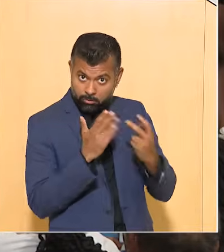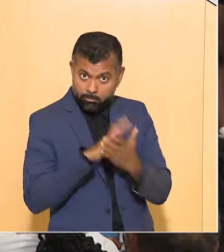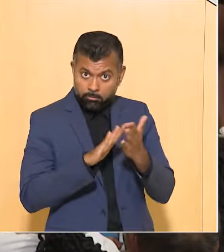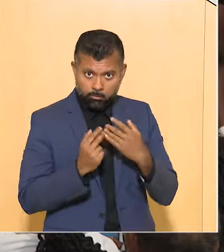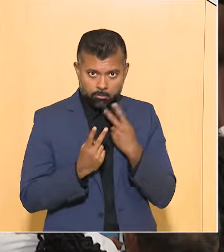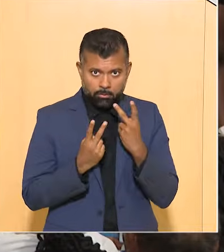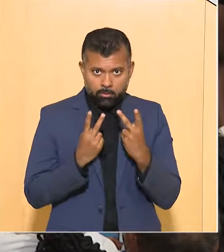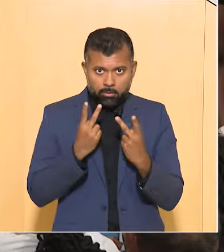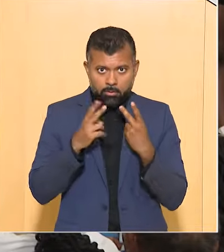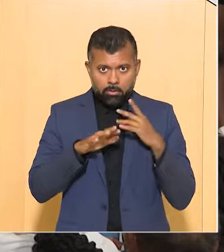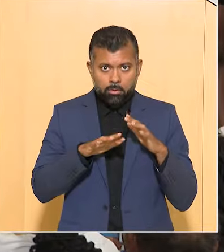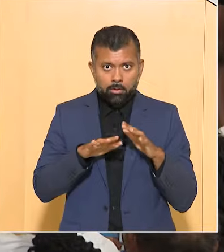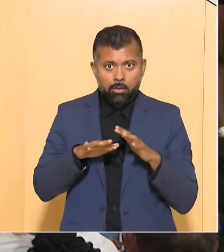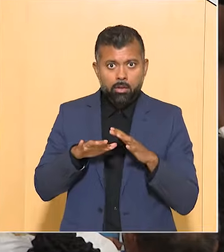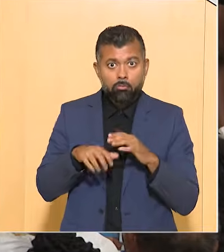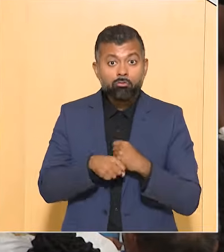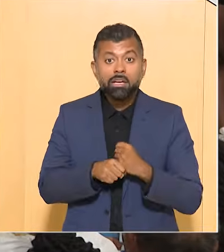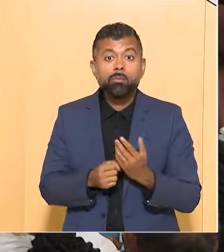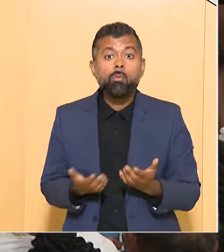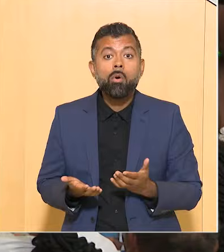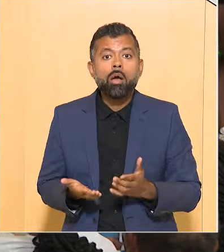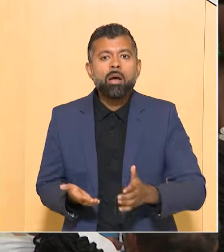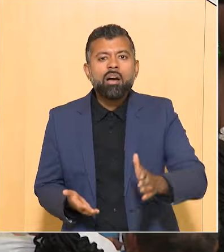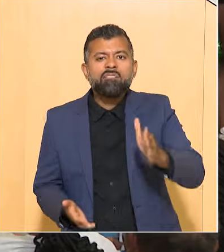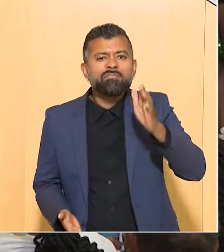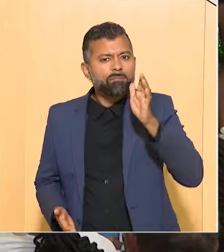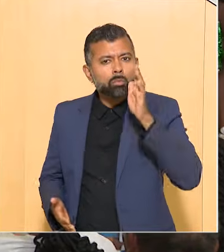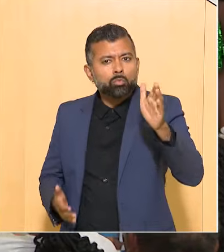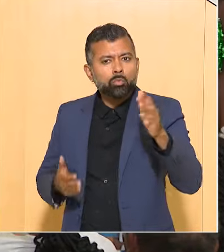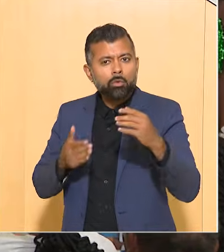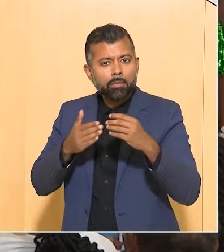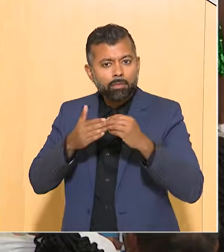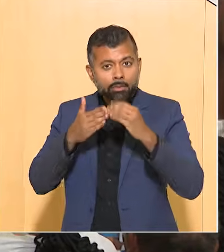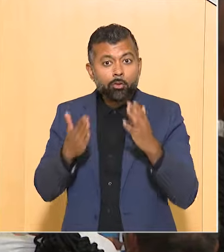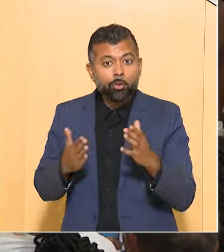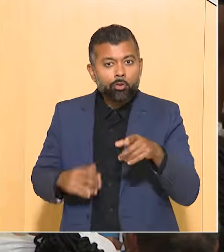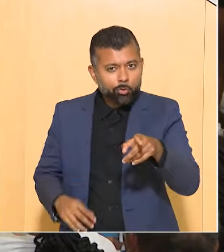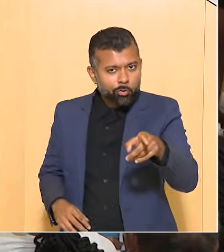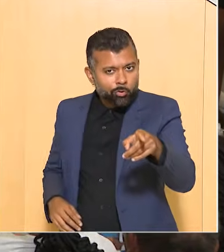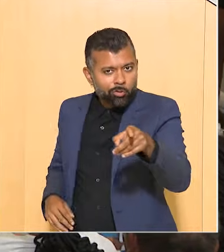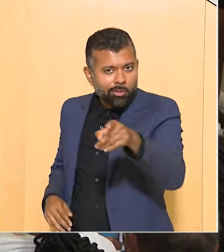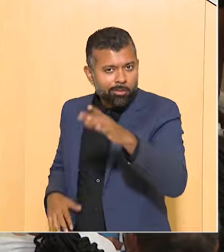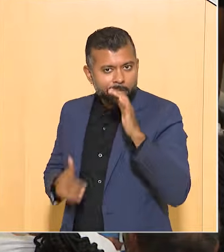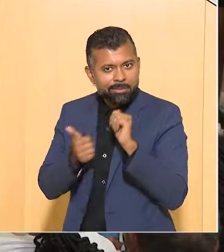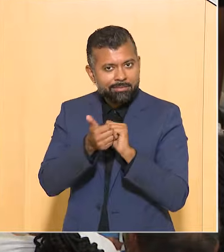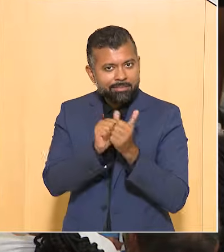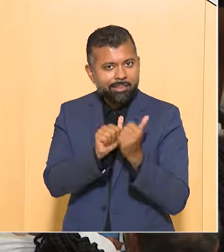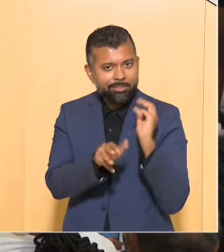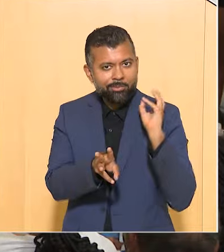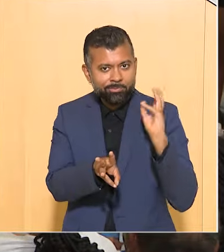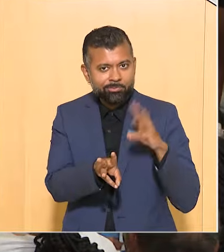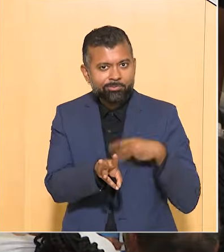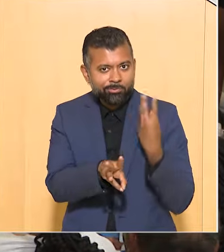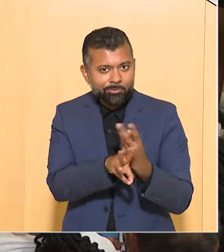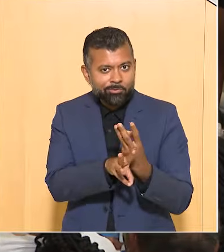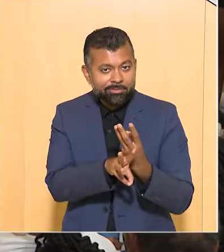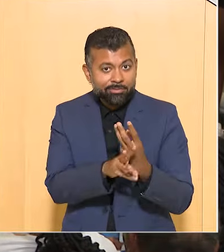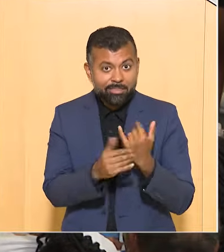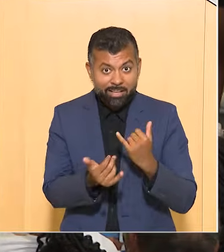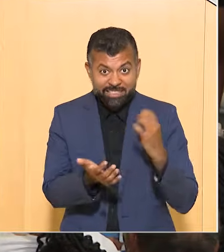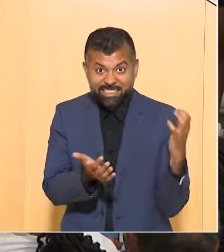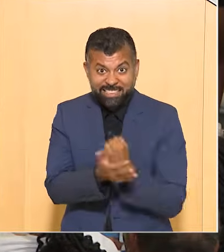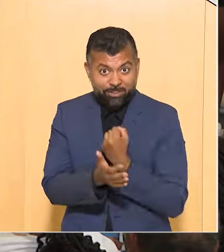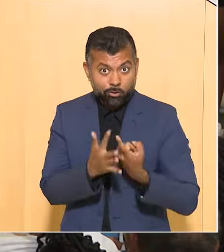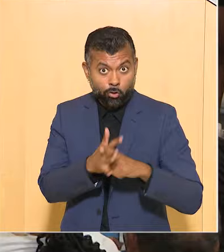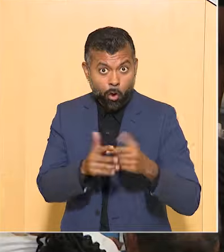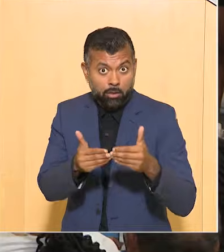leaders, but they have produced young people who are changing the world, and now we get to start earlier. So Mayor Bowser, I want to thank you for believing